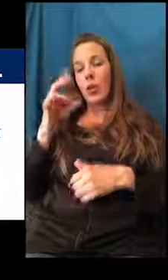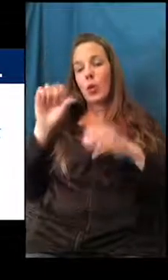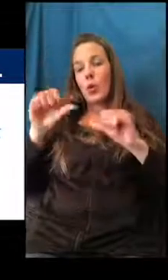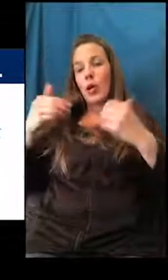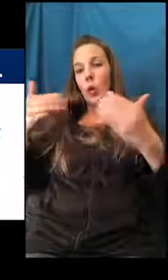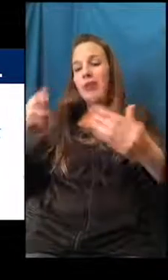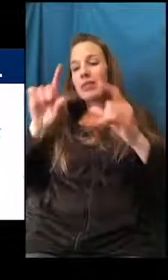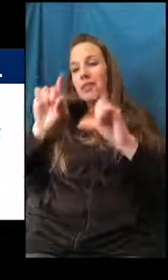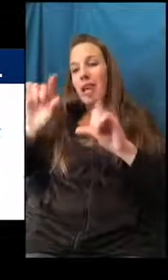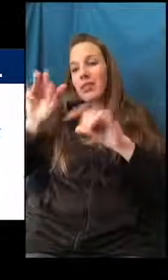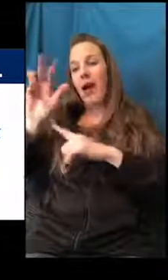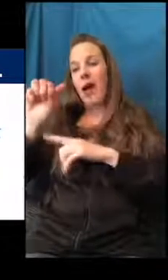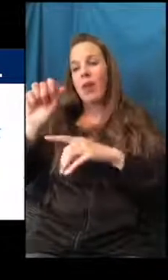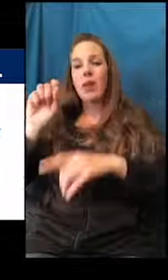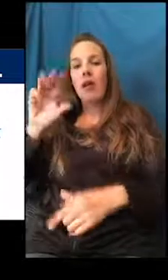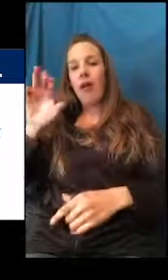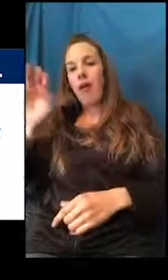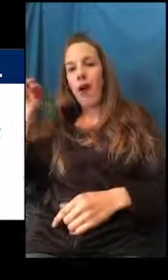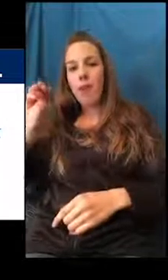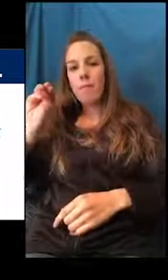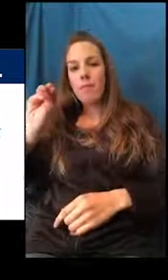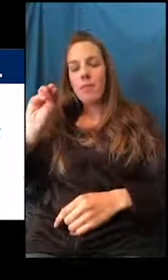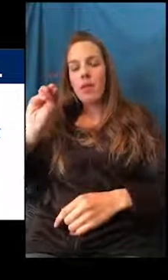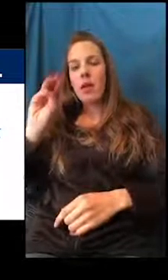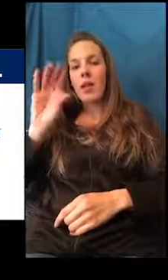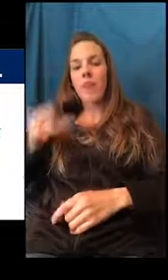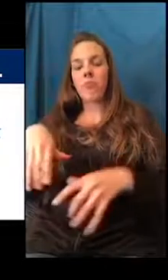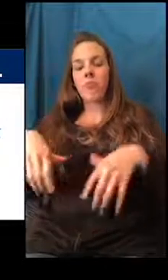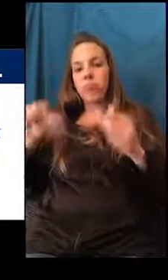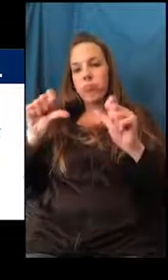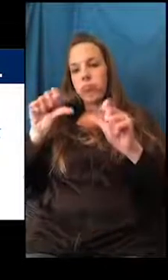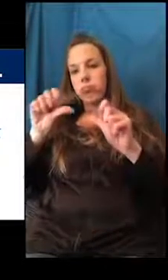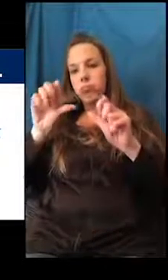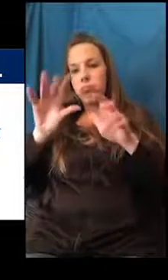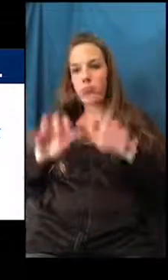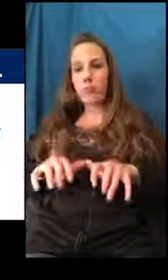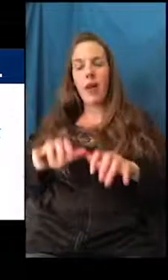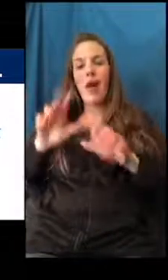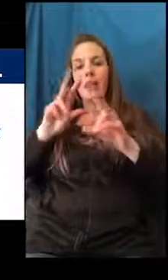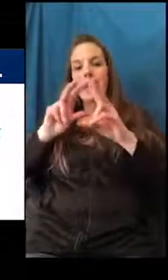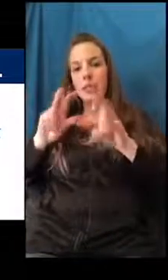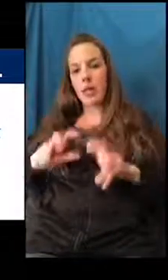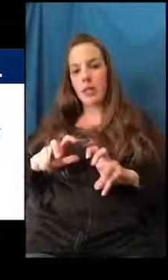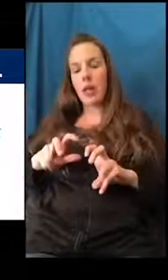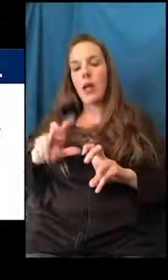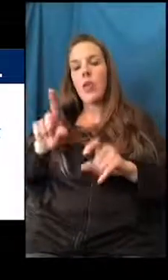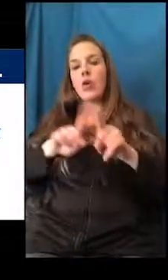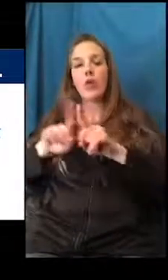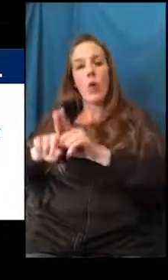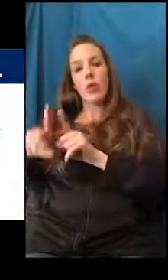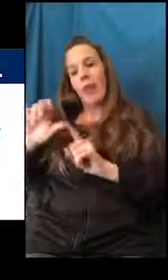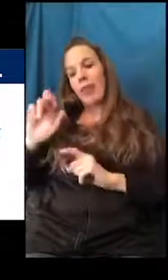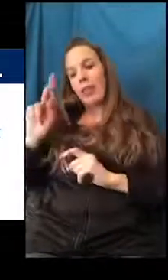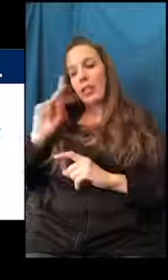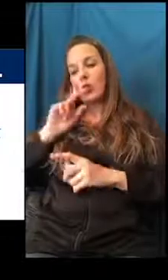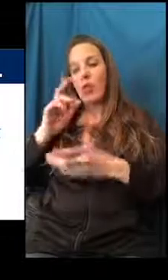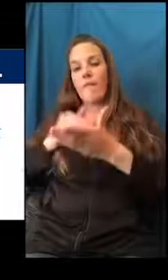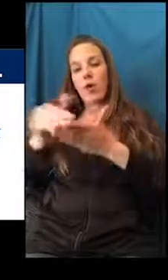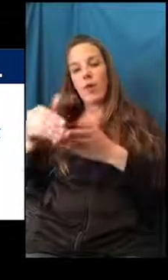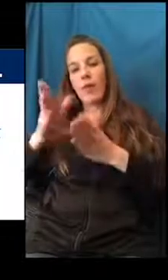testiowa.com to take the assessment, and there is also a link to the frequently asked